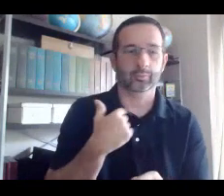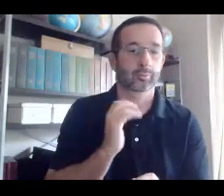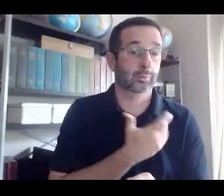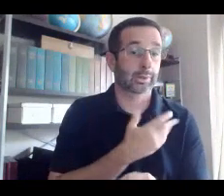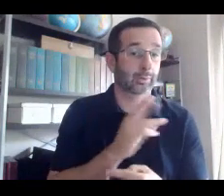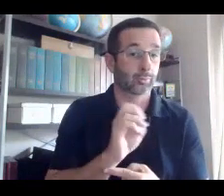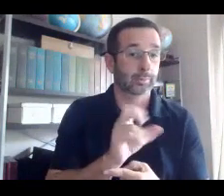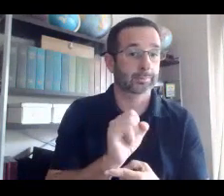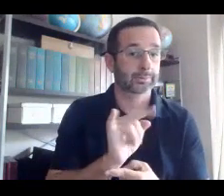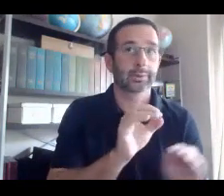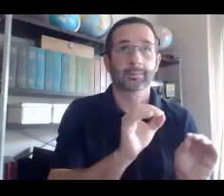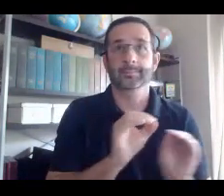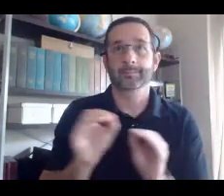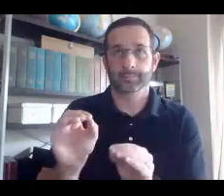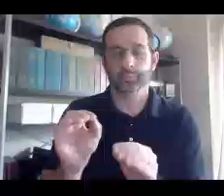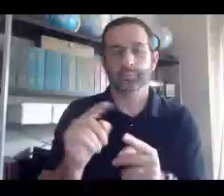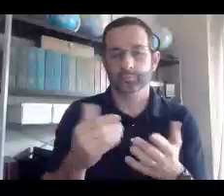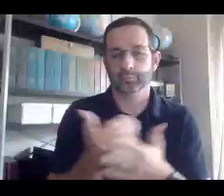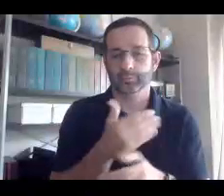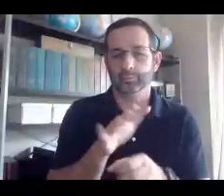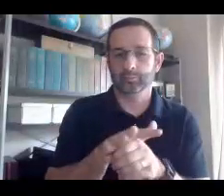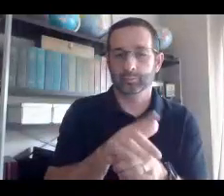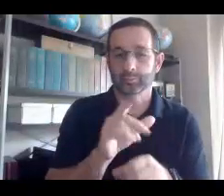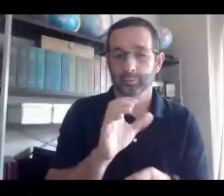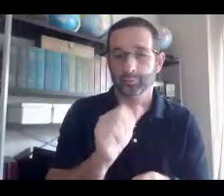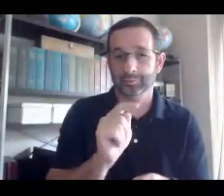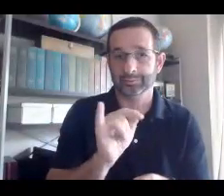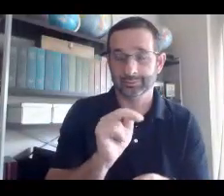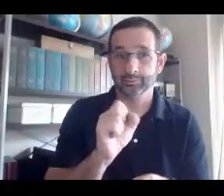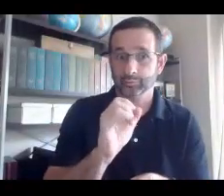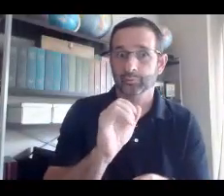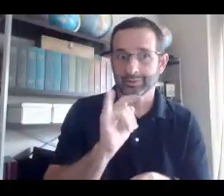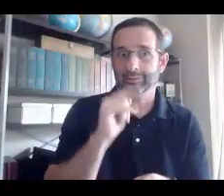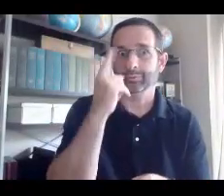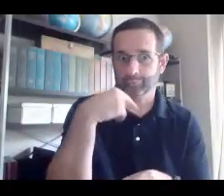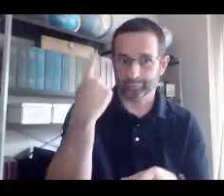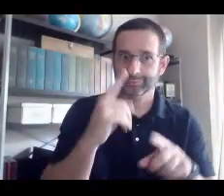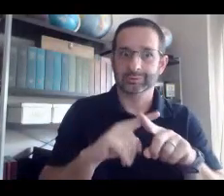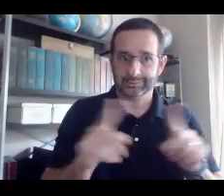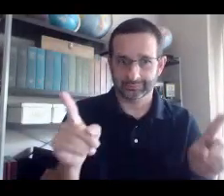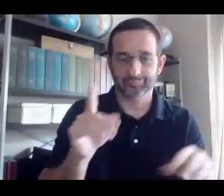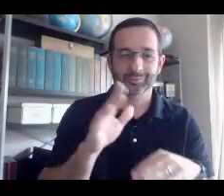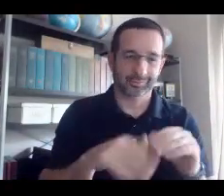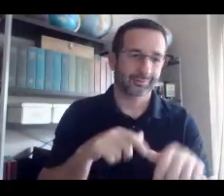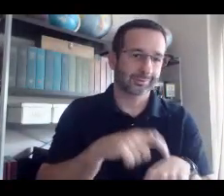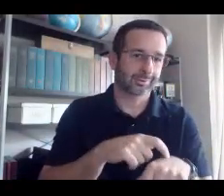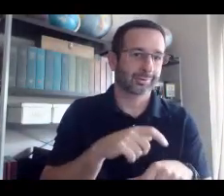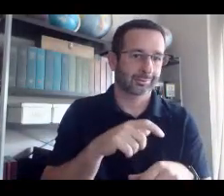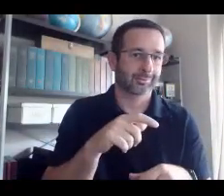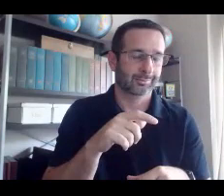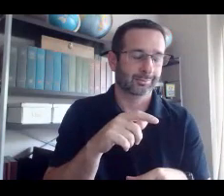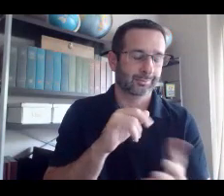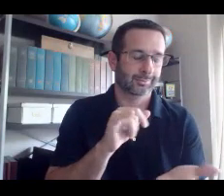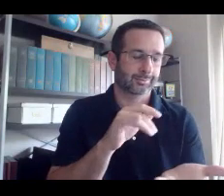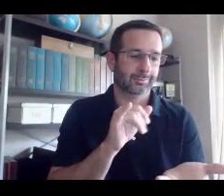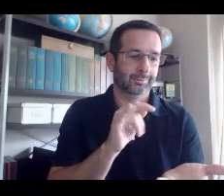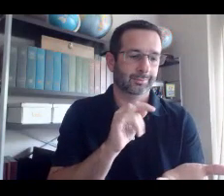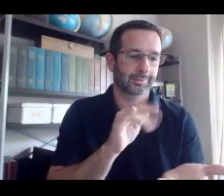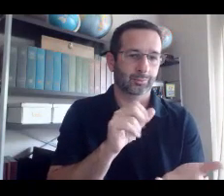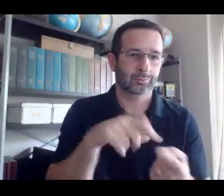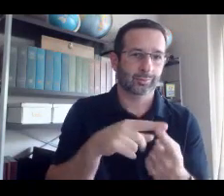All right, so about a month ago, our website moved to a new location, and yes, it does